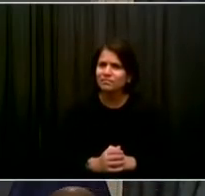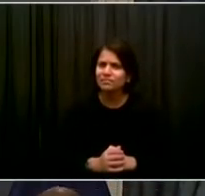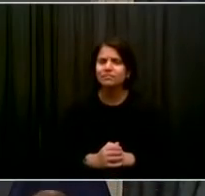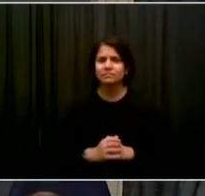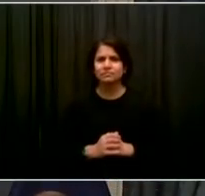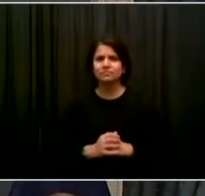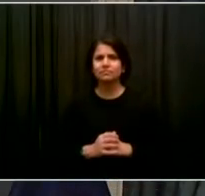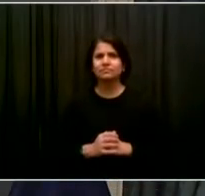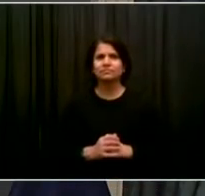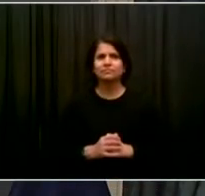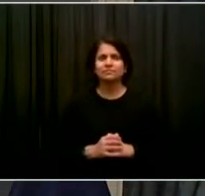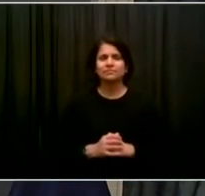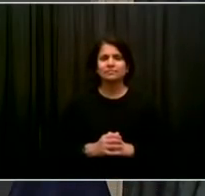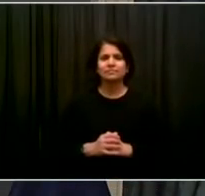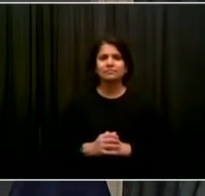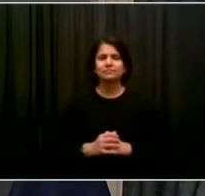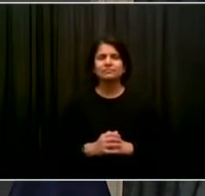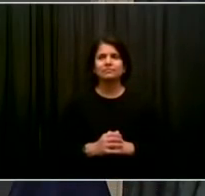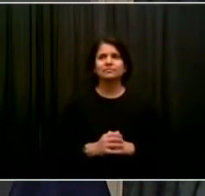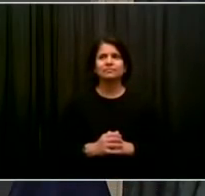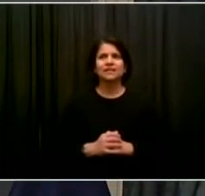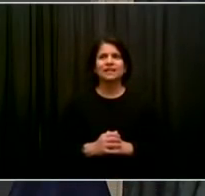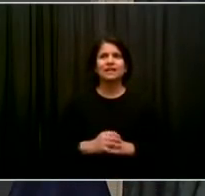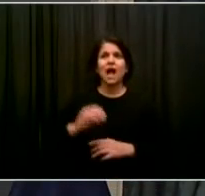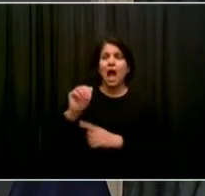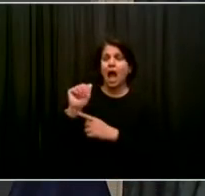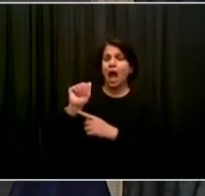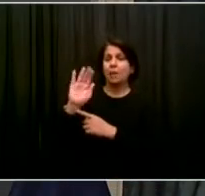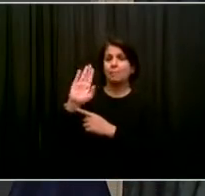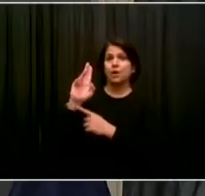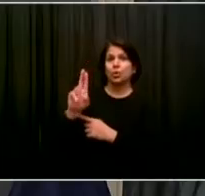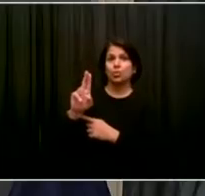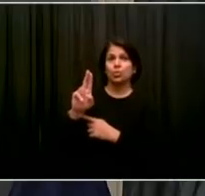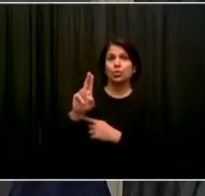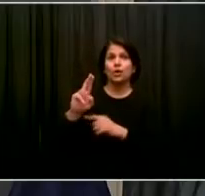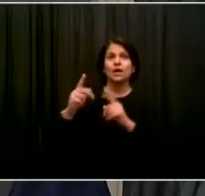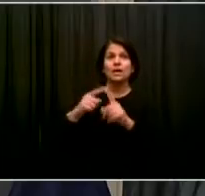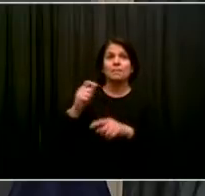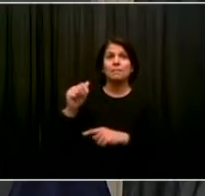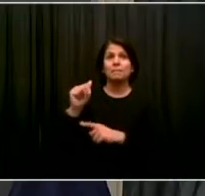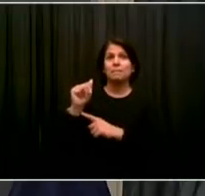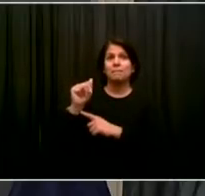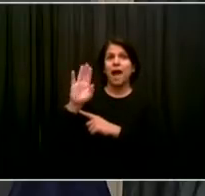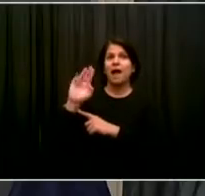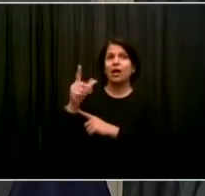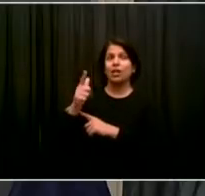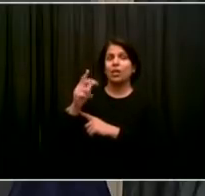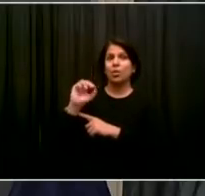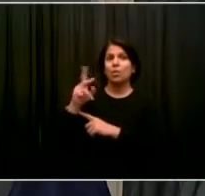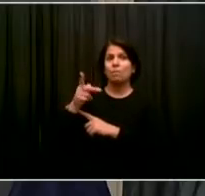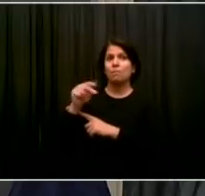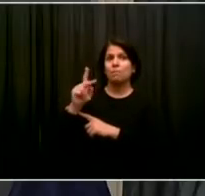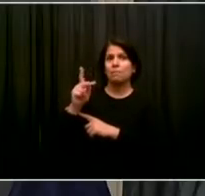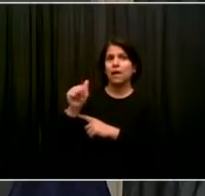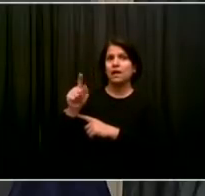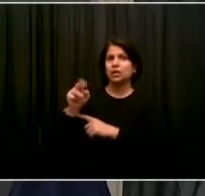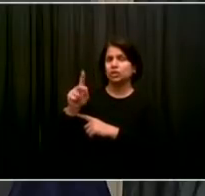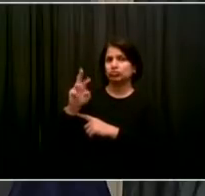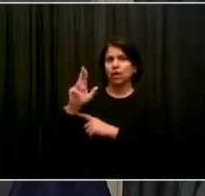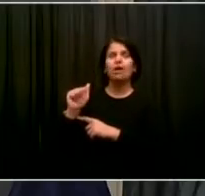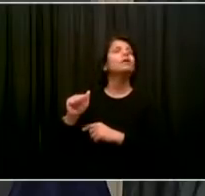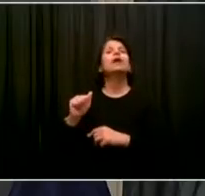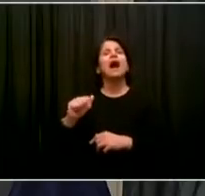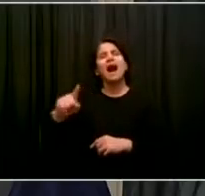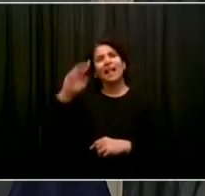from Bangla Patrika. Hello, Mayor. How are you? Quite well. How are you doing? Good. Thank you so much.